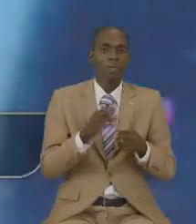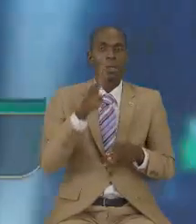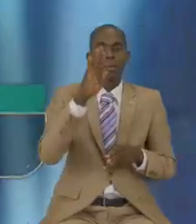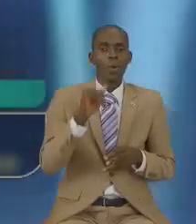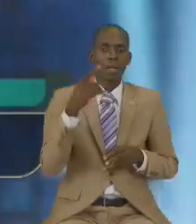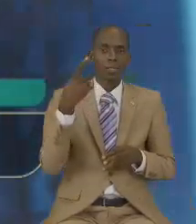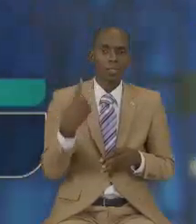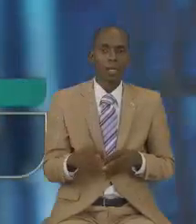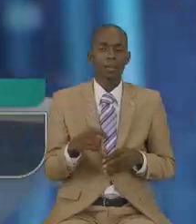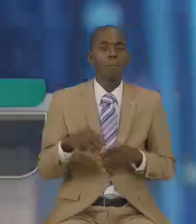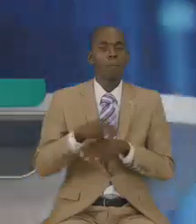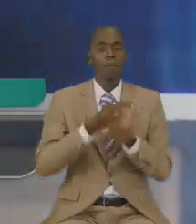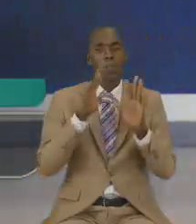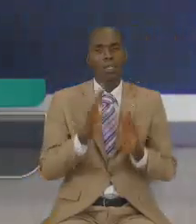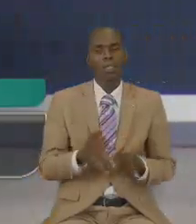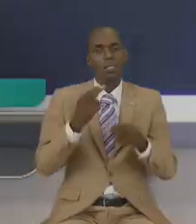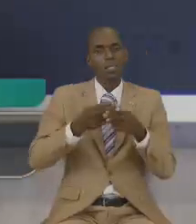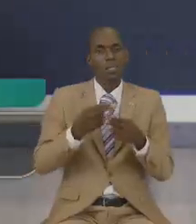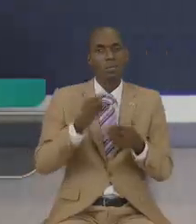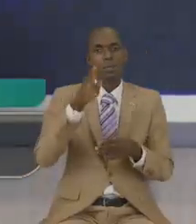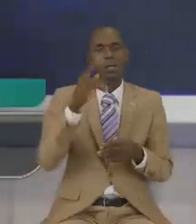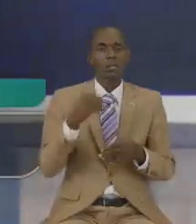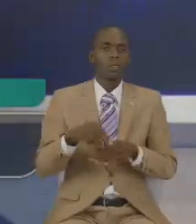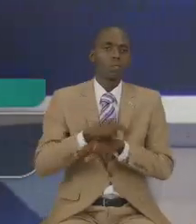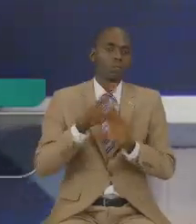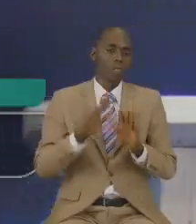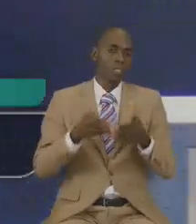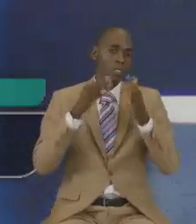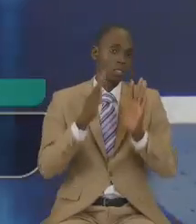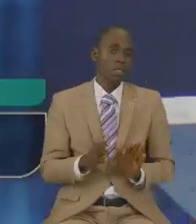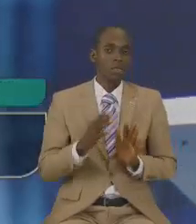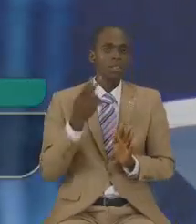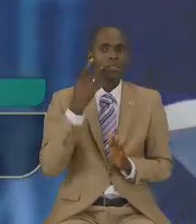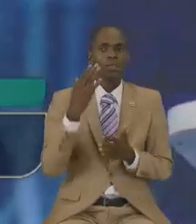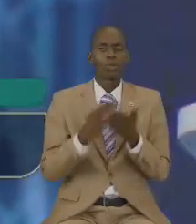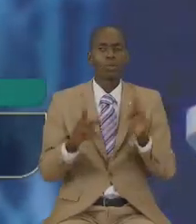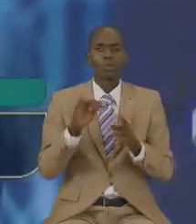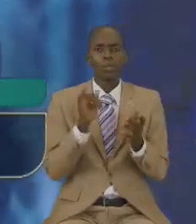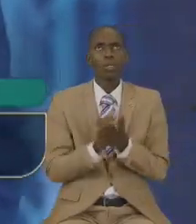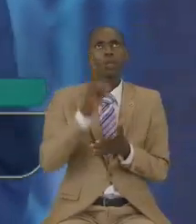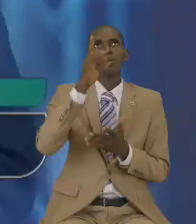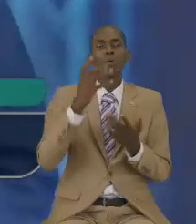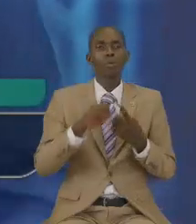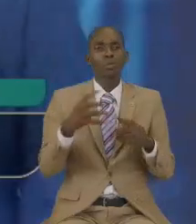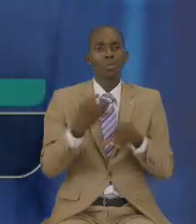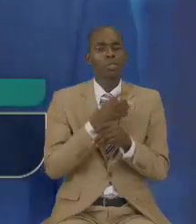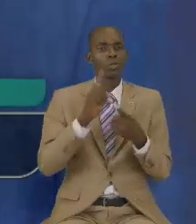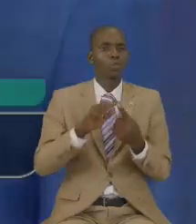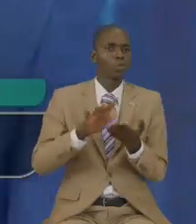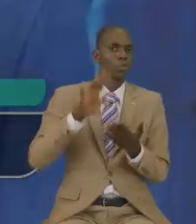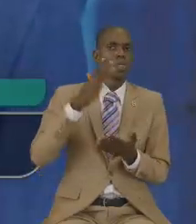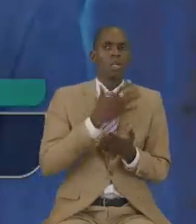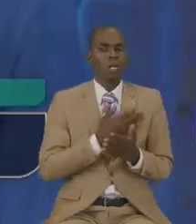master. Named by the master. Have you seen people that, you know, God wants to take to glory? And he names